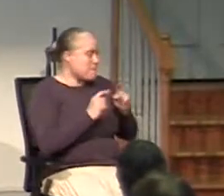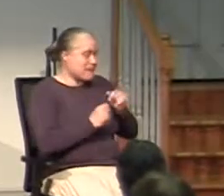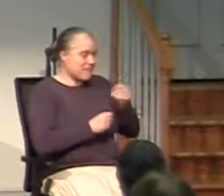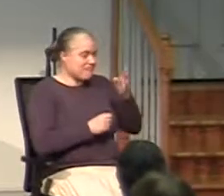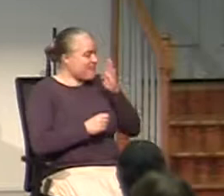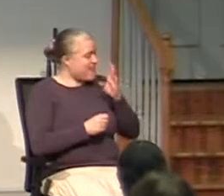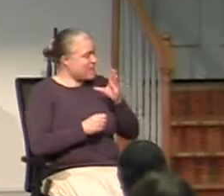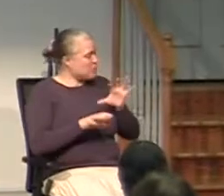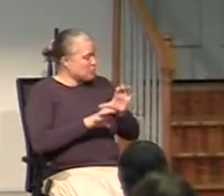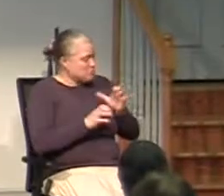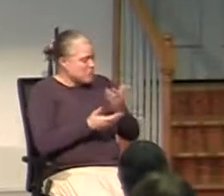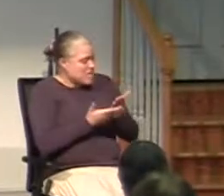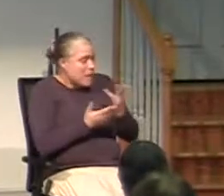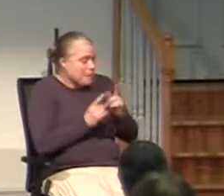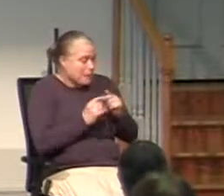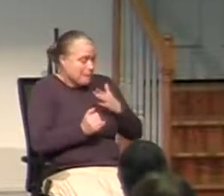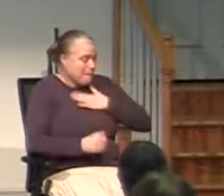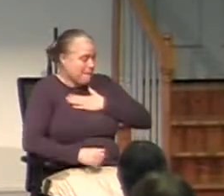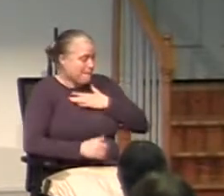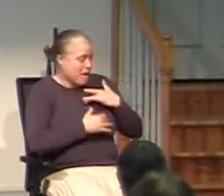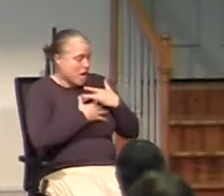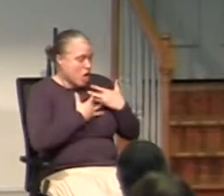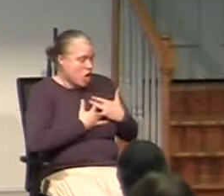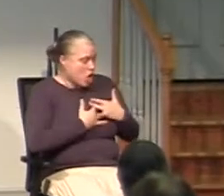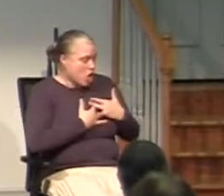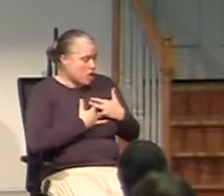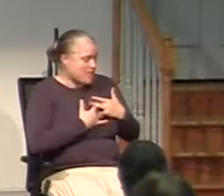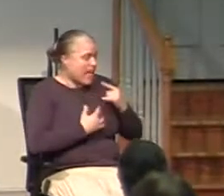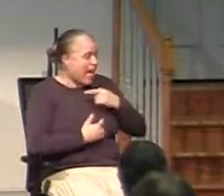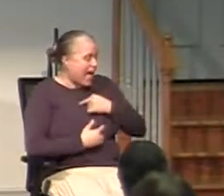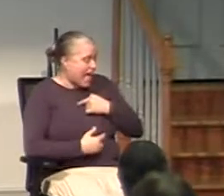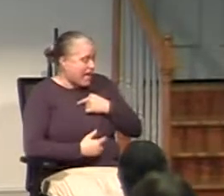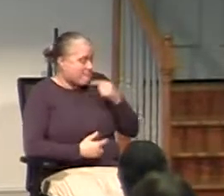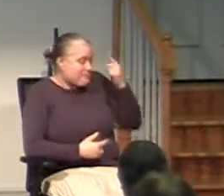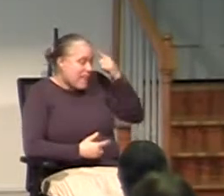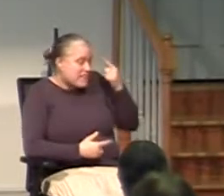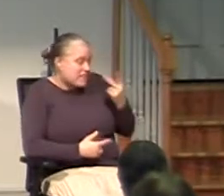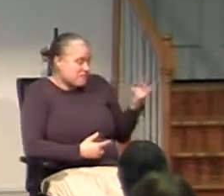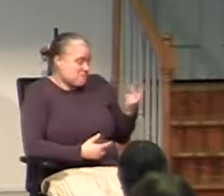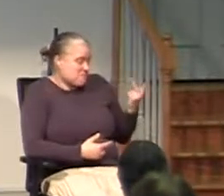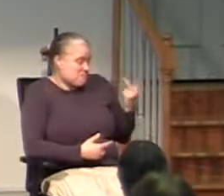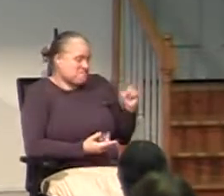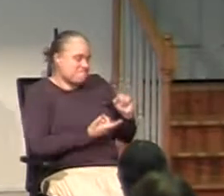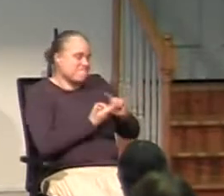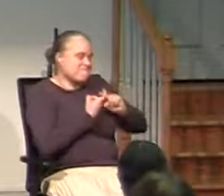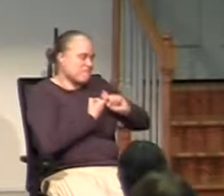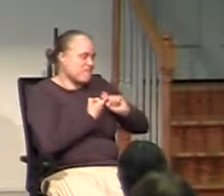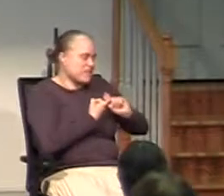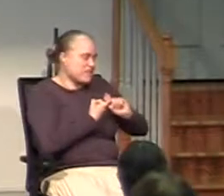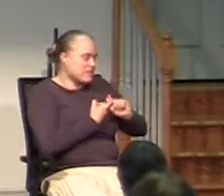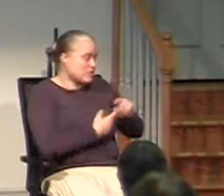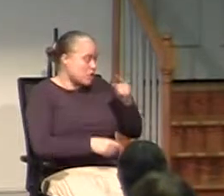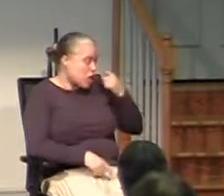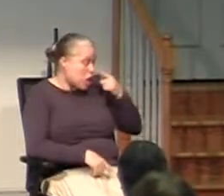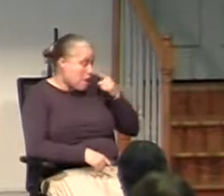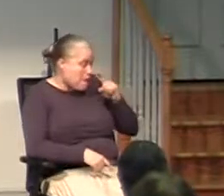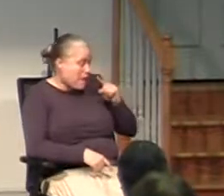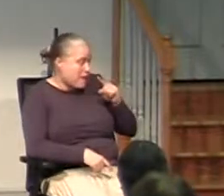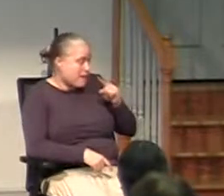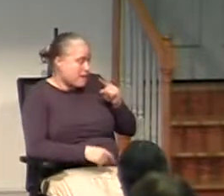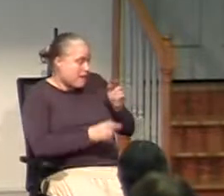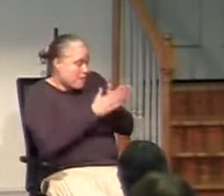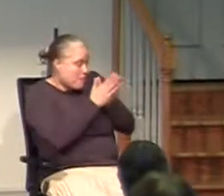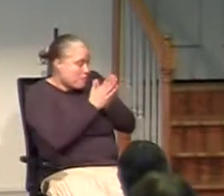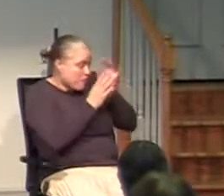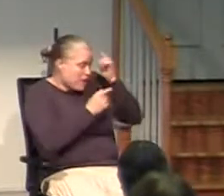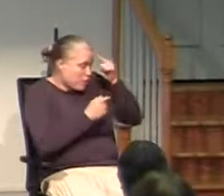something to my heart." And he said, "I think we're friends." I said, "Yes, I think so." He said, "Would you mind it if I prayed for you before you go?"